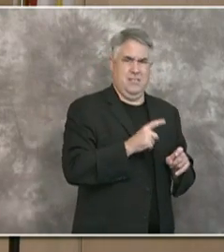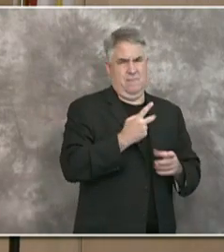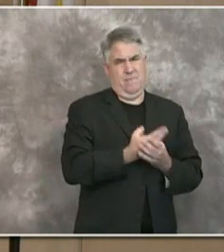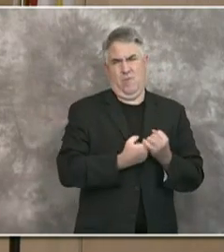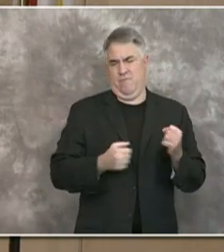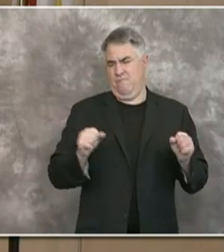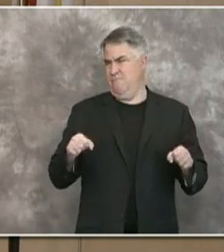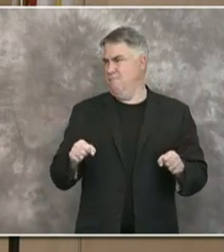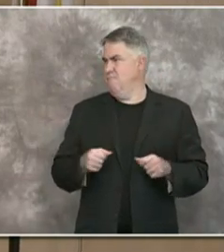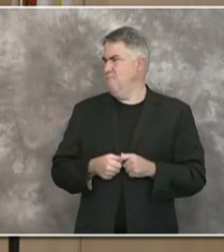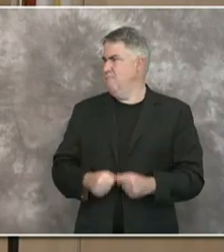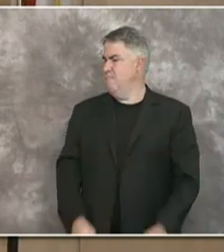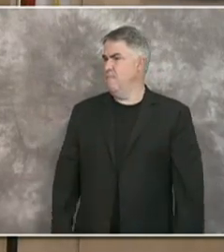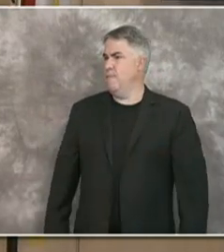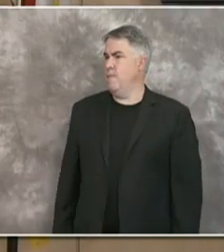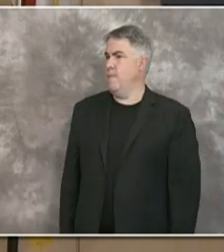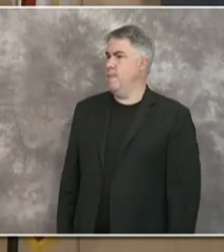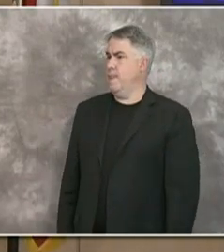Thank you.